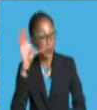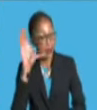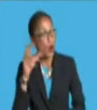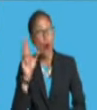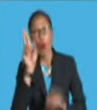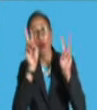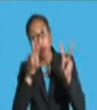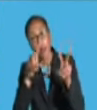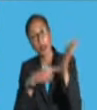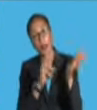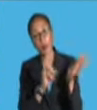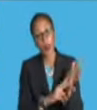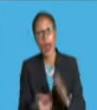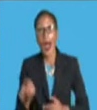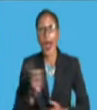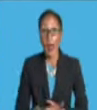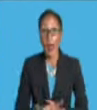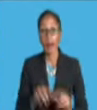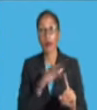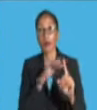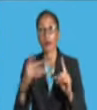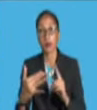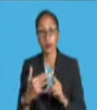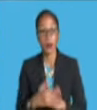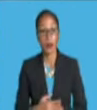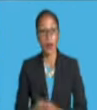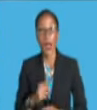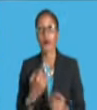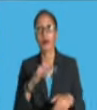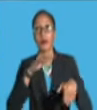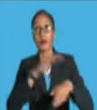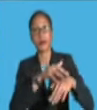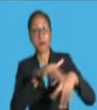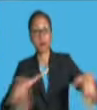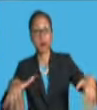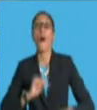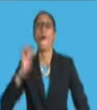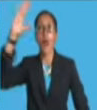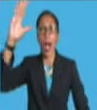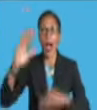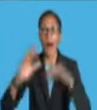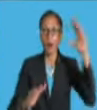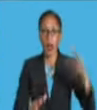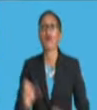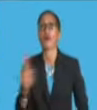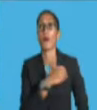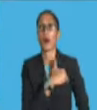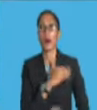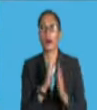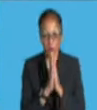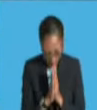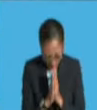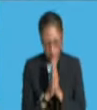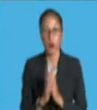on television and on social media, and those who are present in the gallery. Bulare, good morning and namaste